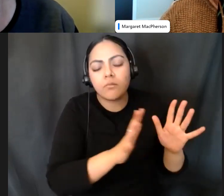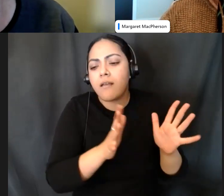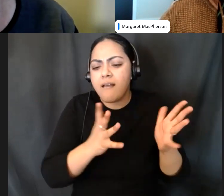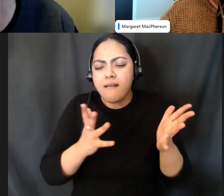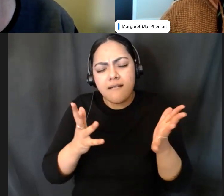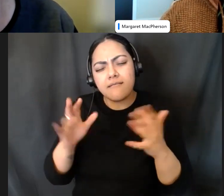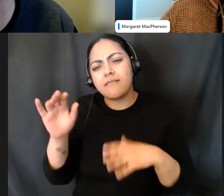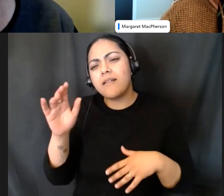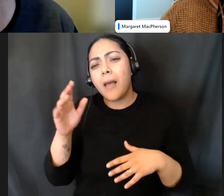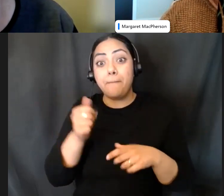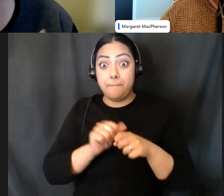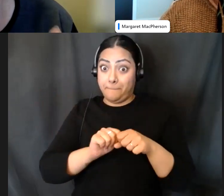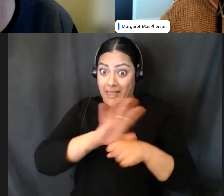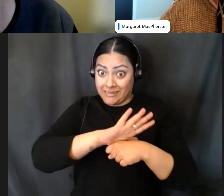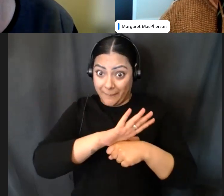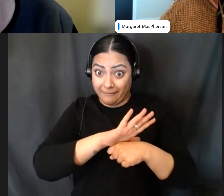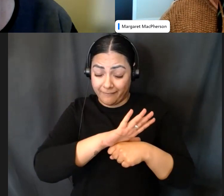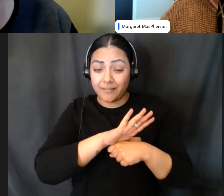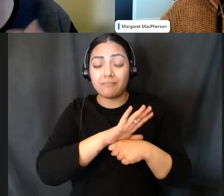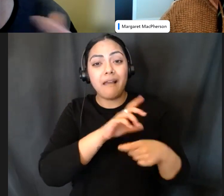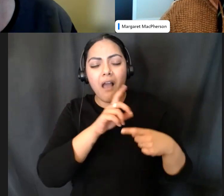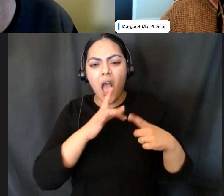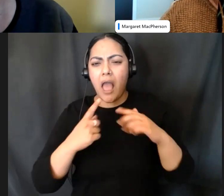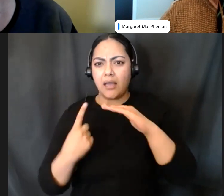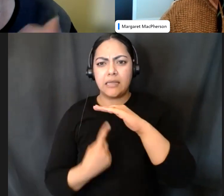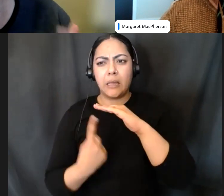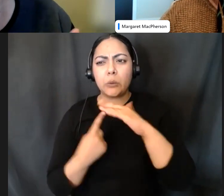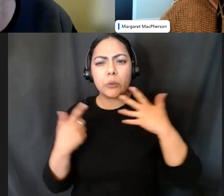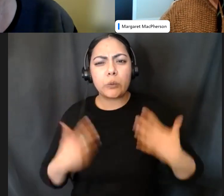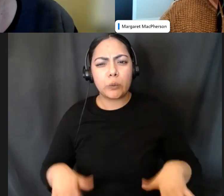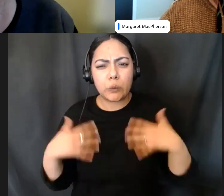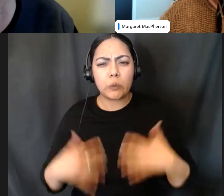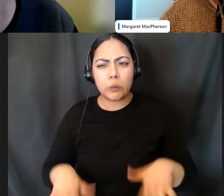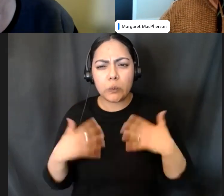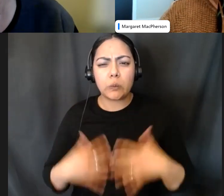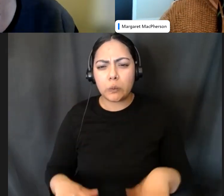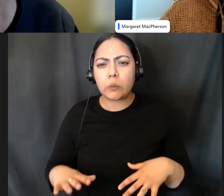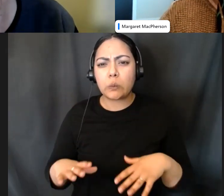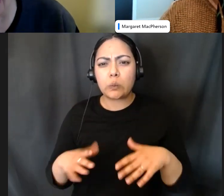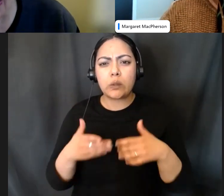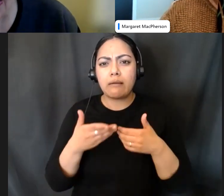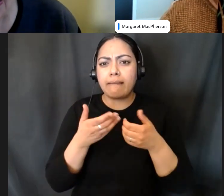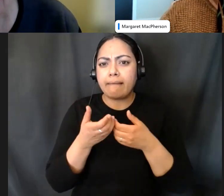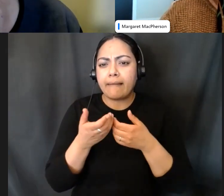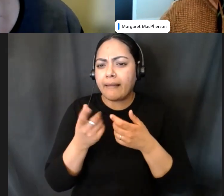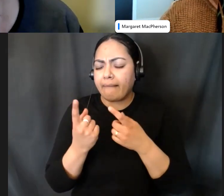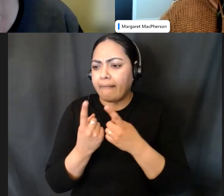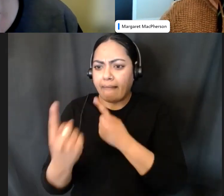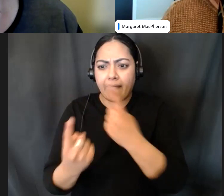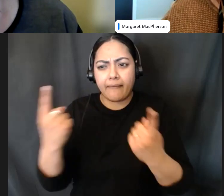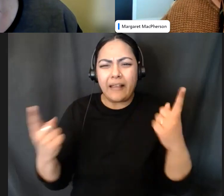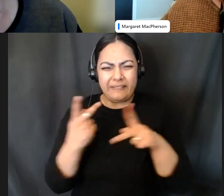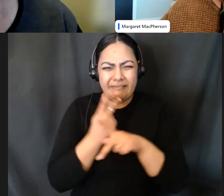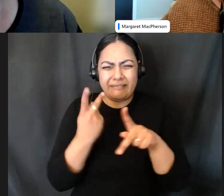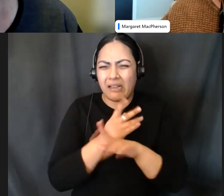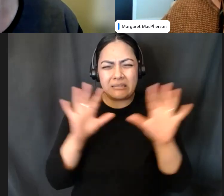evident with the pandemic, with about isolation. So lots of breaking up of, breaking down the isolation